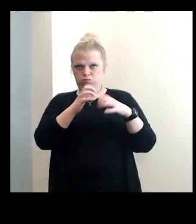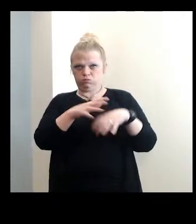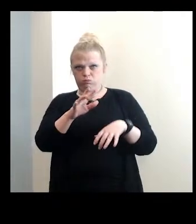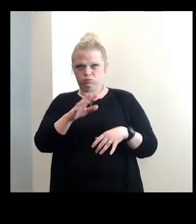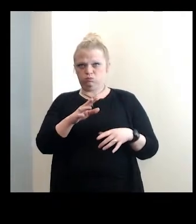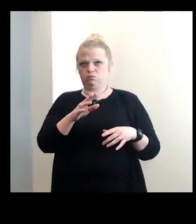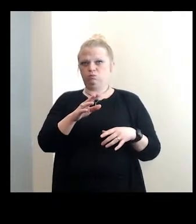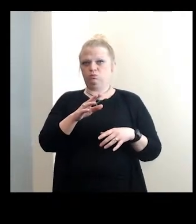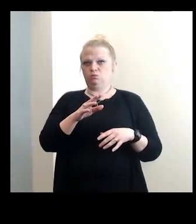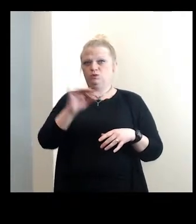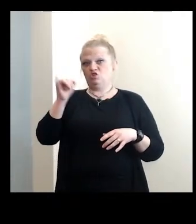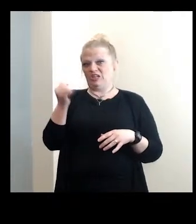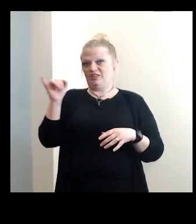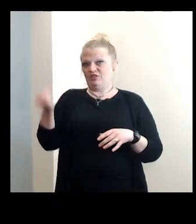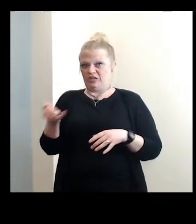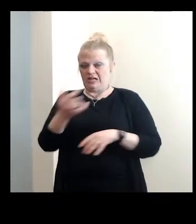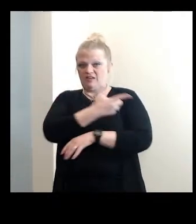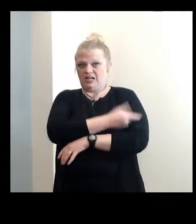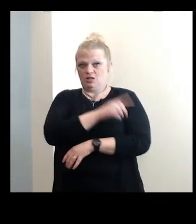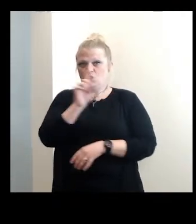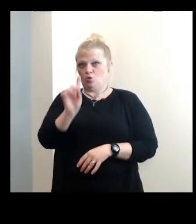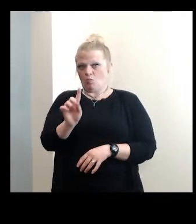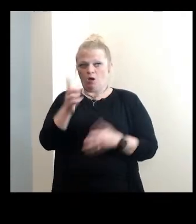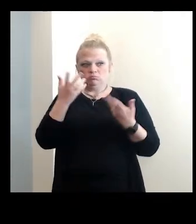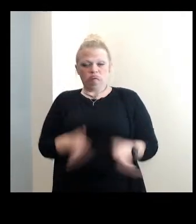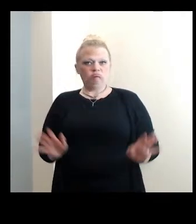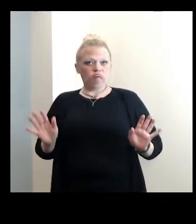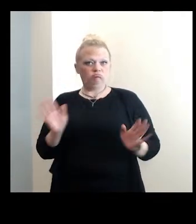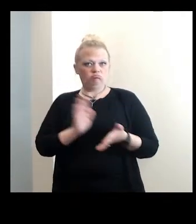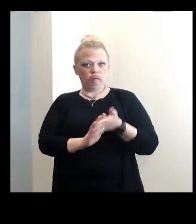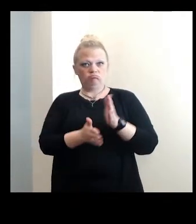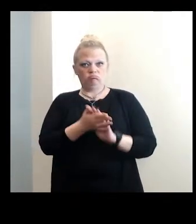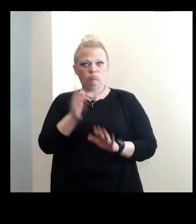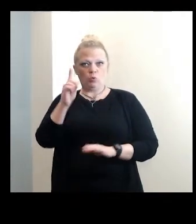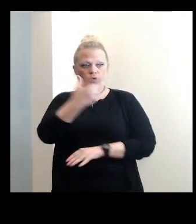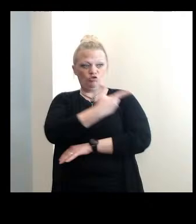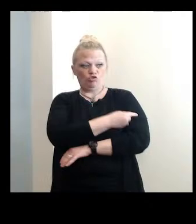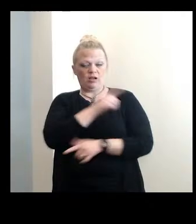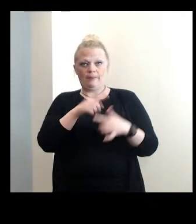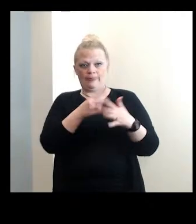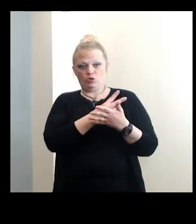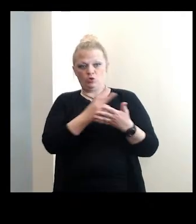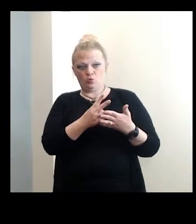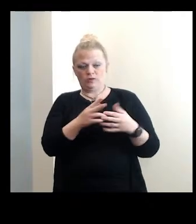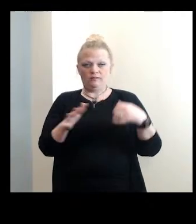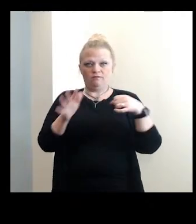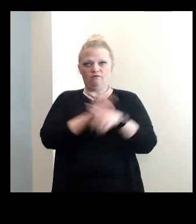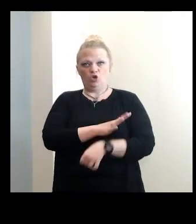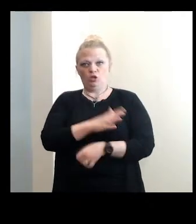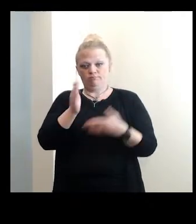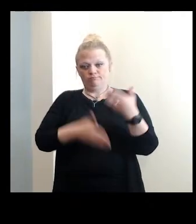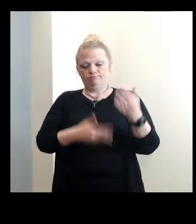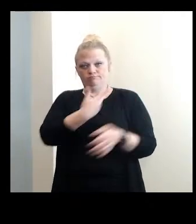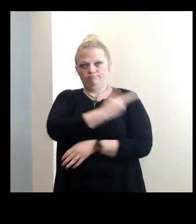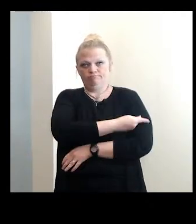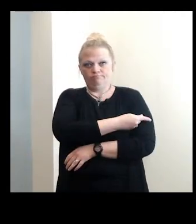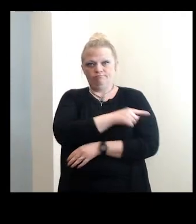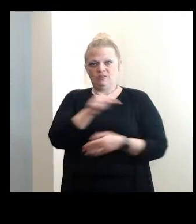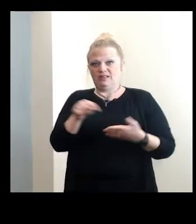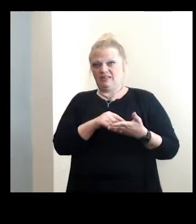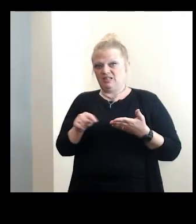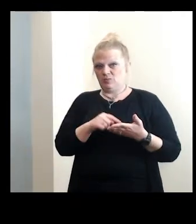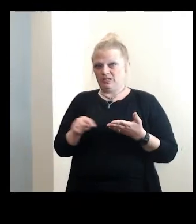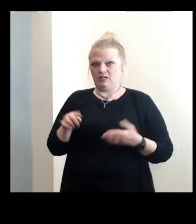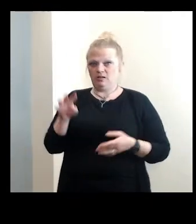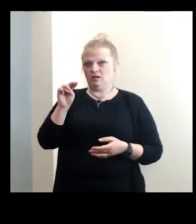J&J vaccine, Johnson & Johnson, so it'll be a one and done. Just need one dose, and 2 weeks later you will be fully vaccinated. This week we're